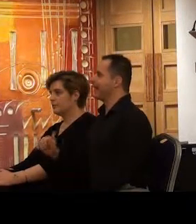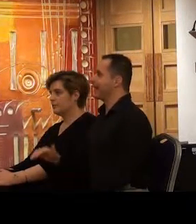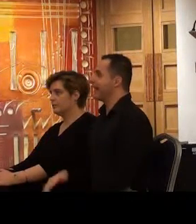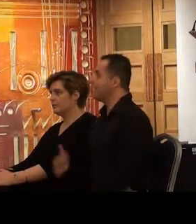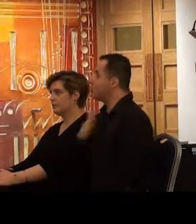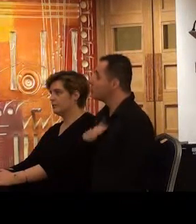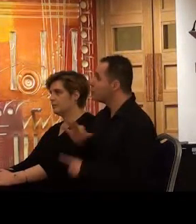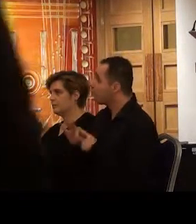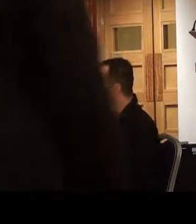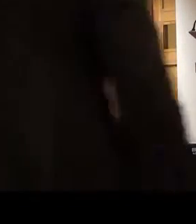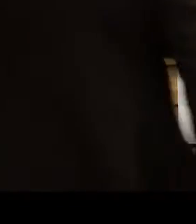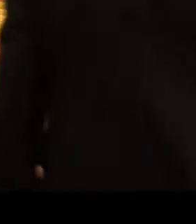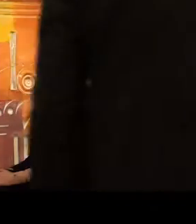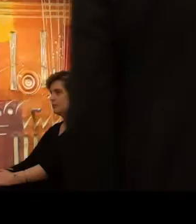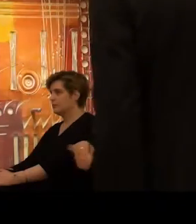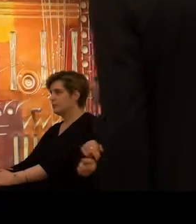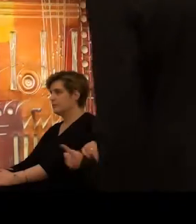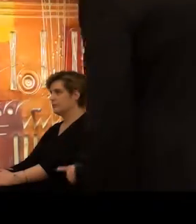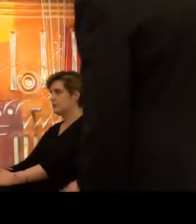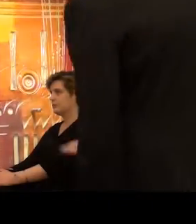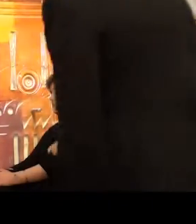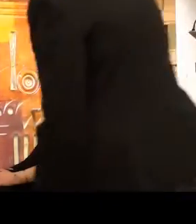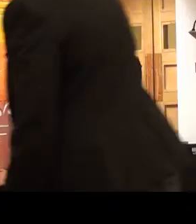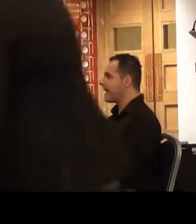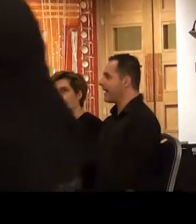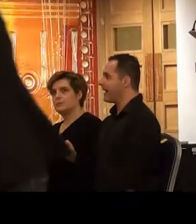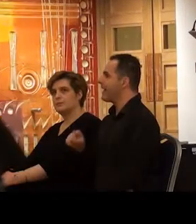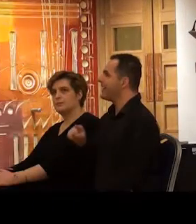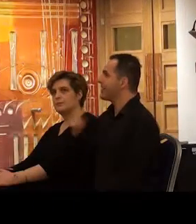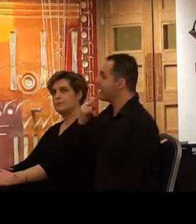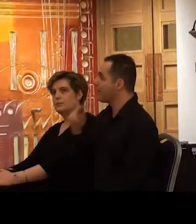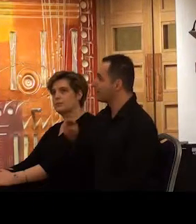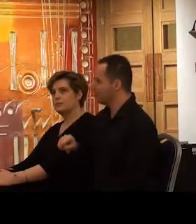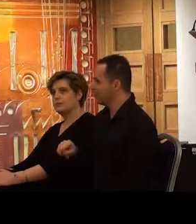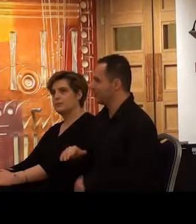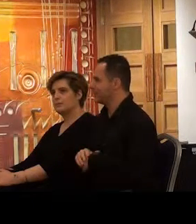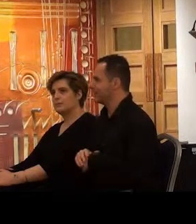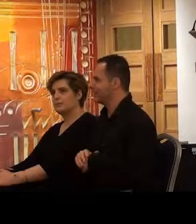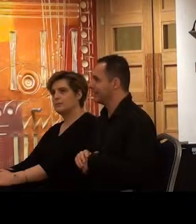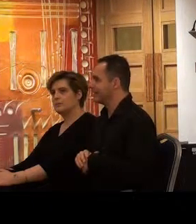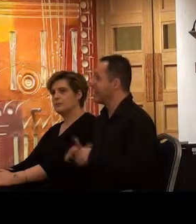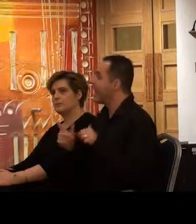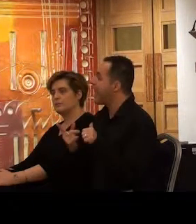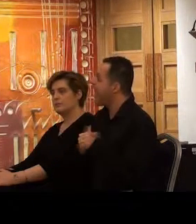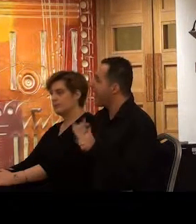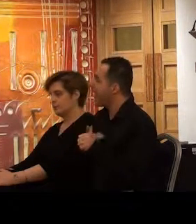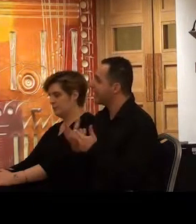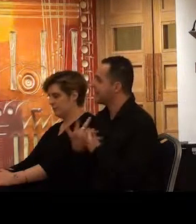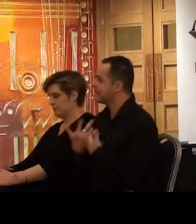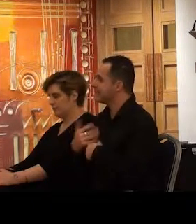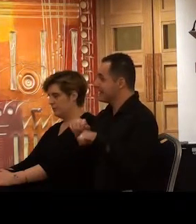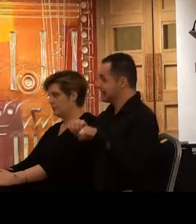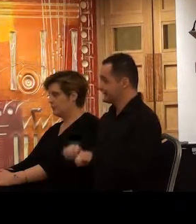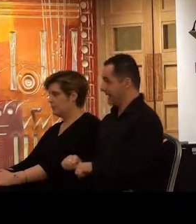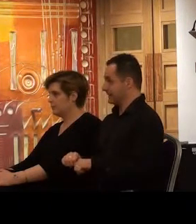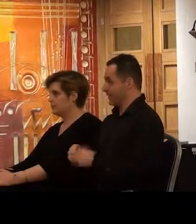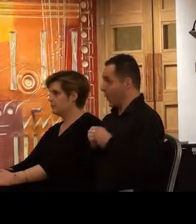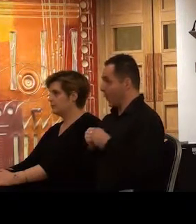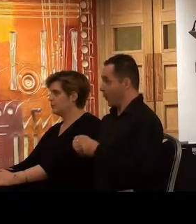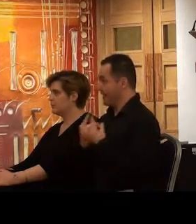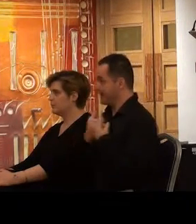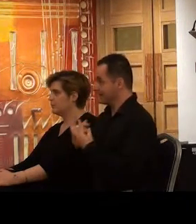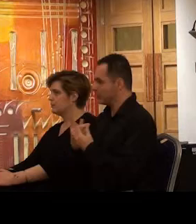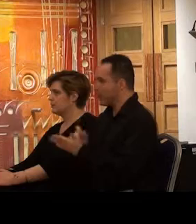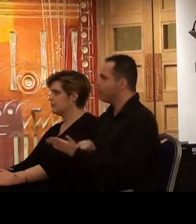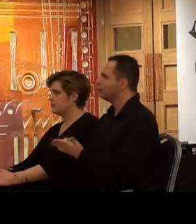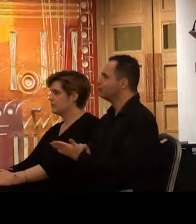She absolutely would. And so that very afternoon, she sat with the teacher and wrote a letter